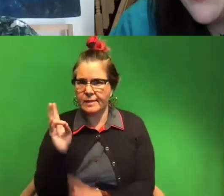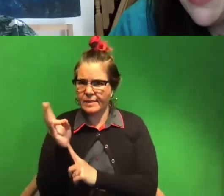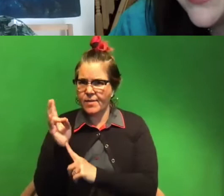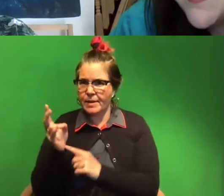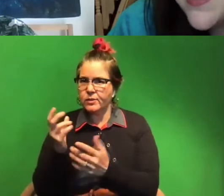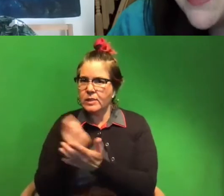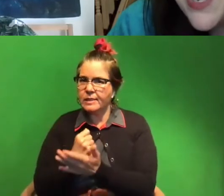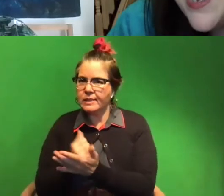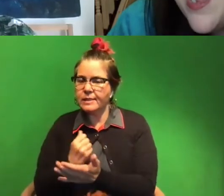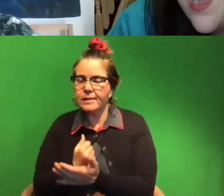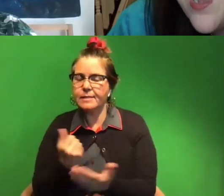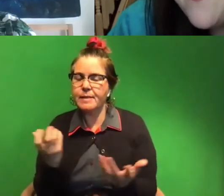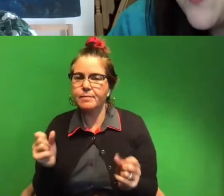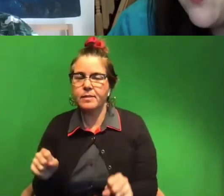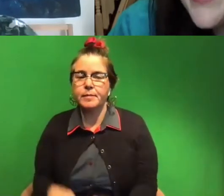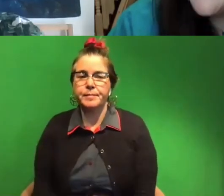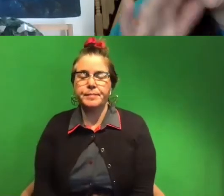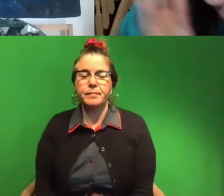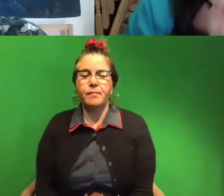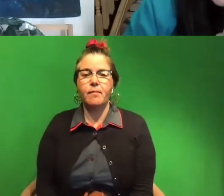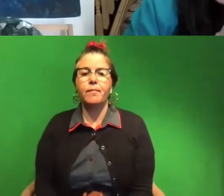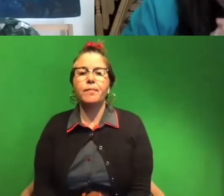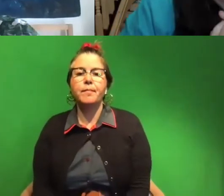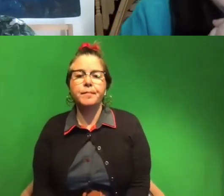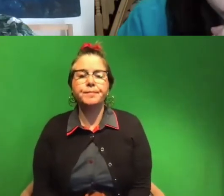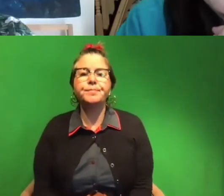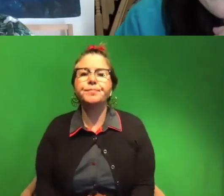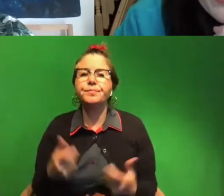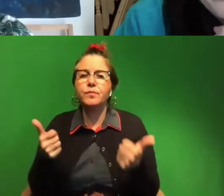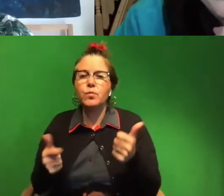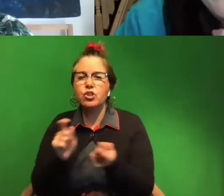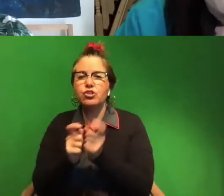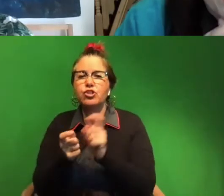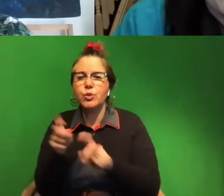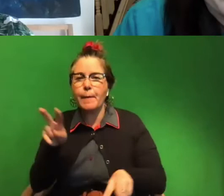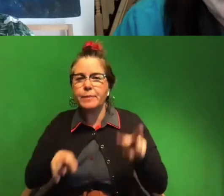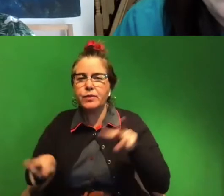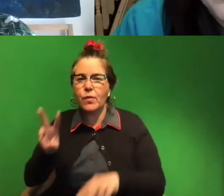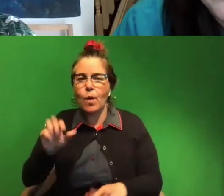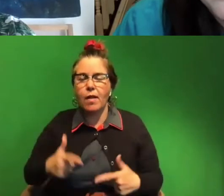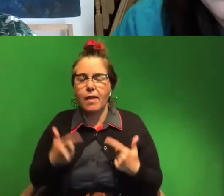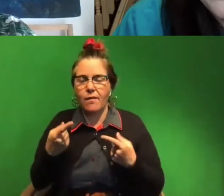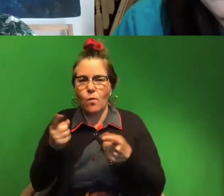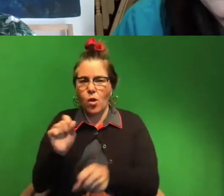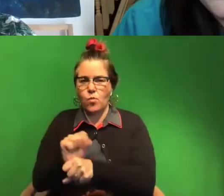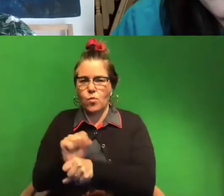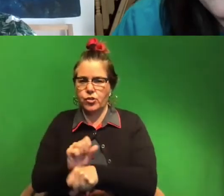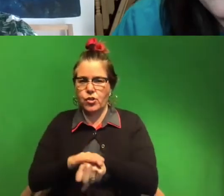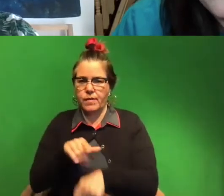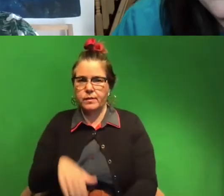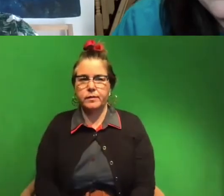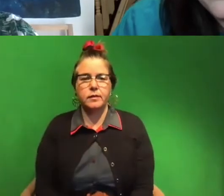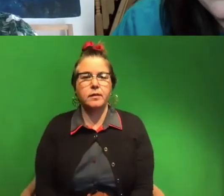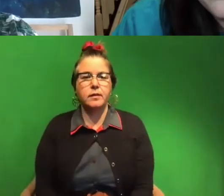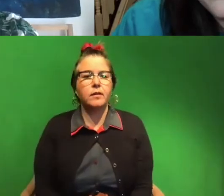get through as many questions as possible here. What changes have you observed in wildlife while working on this?